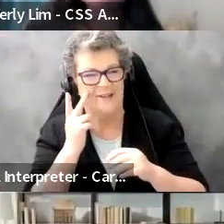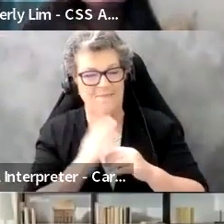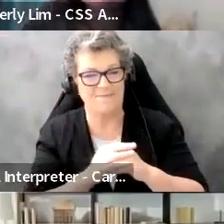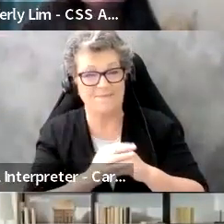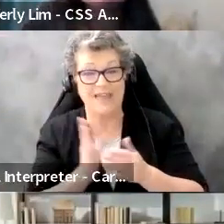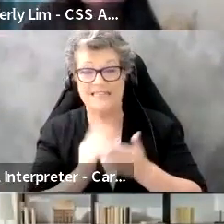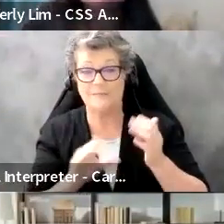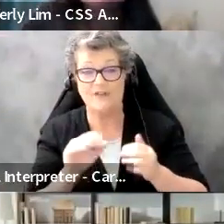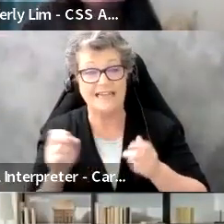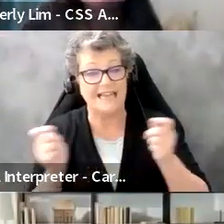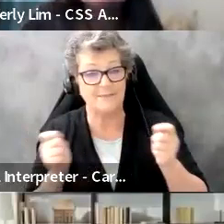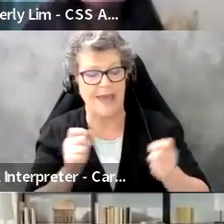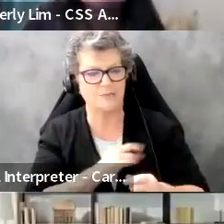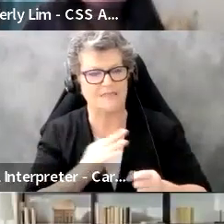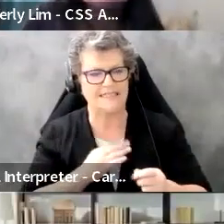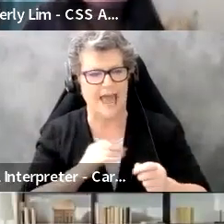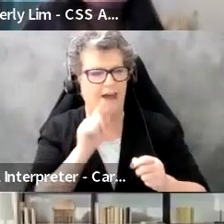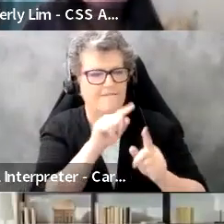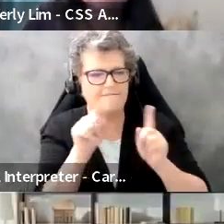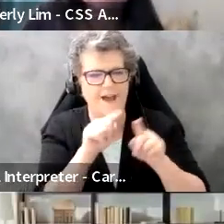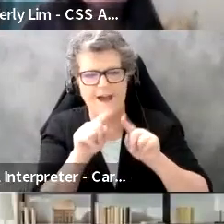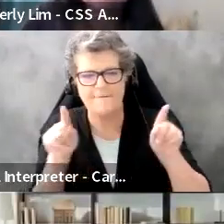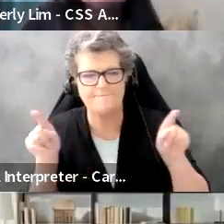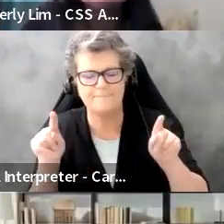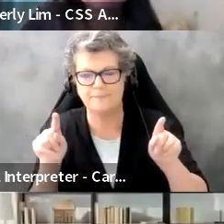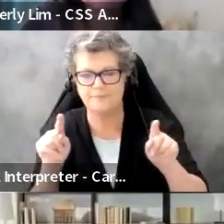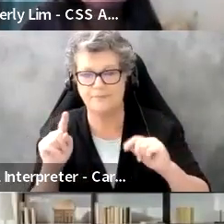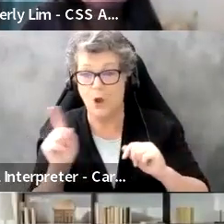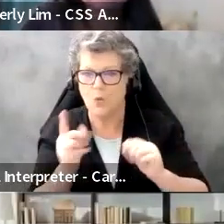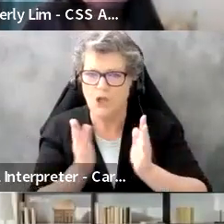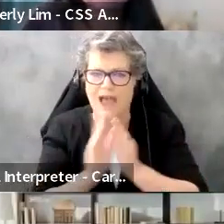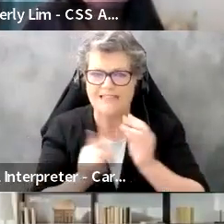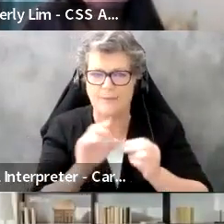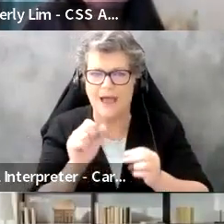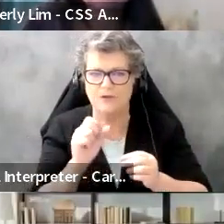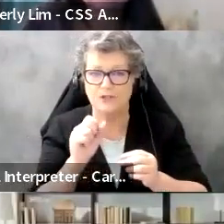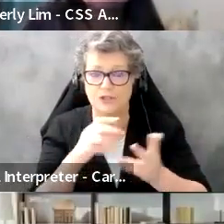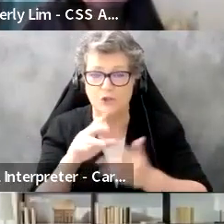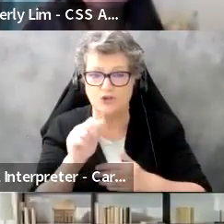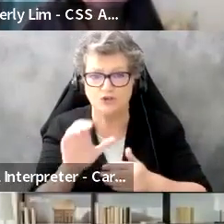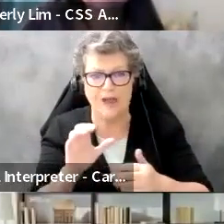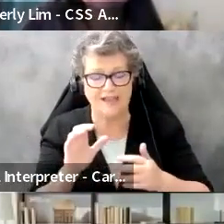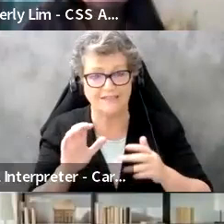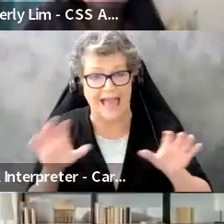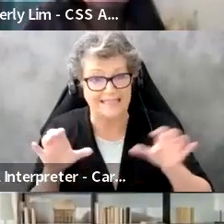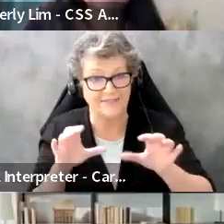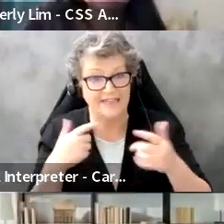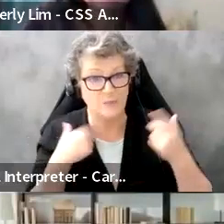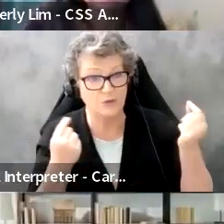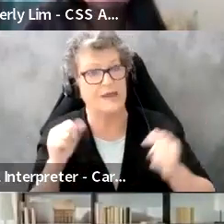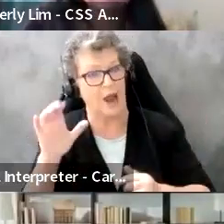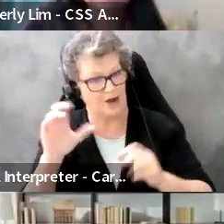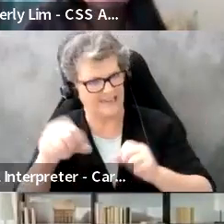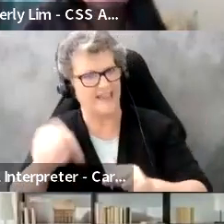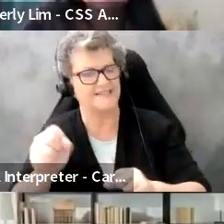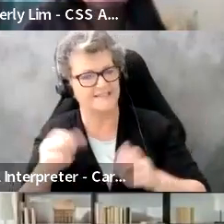Some of our case management staff. Were you asking about social rec activities that people are doing? Yes, Eric, would